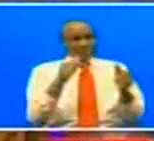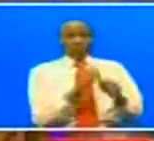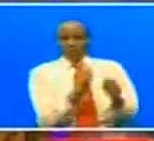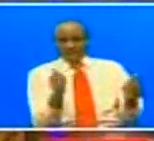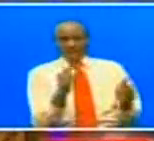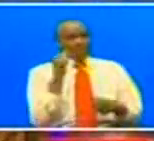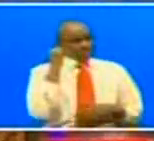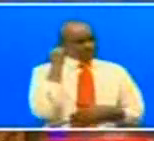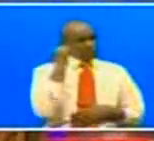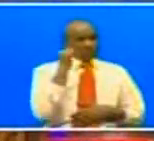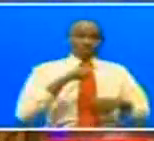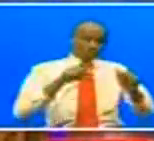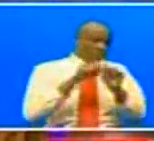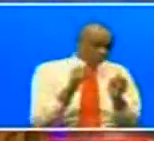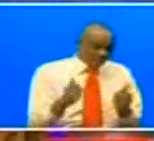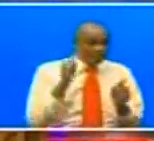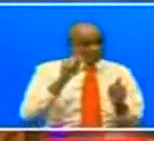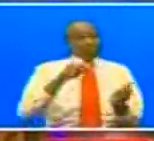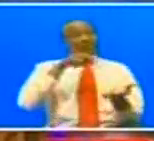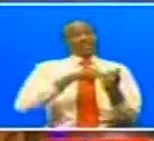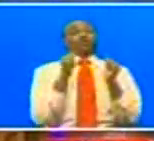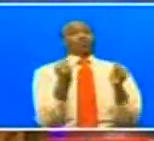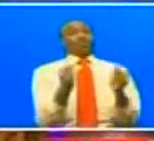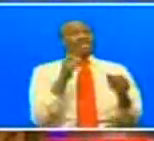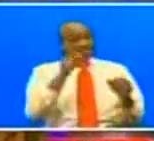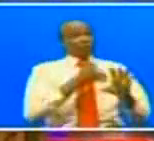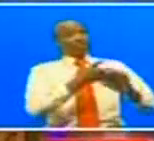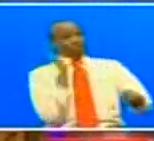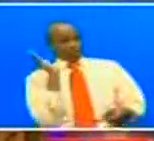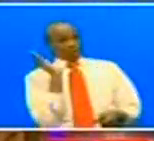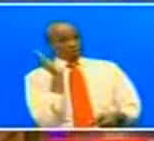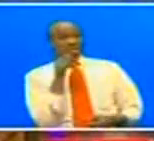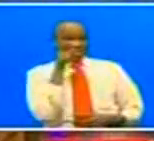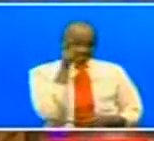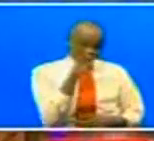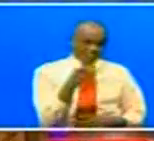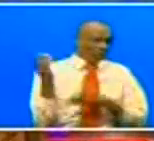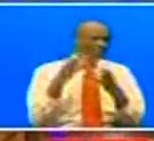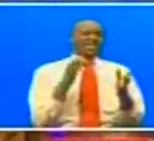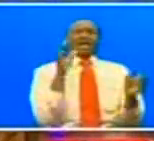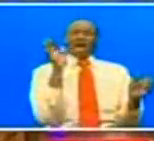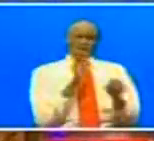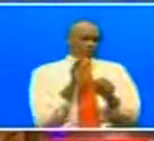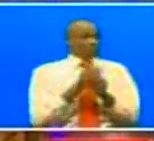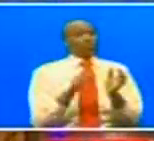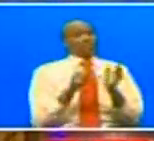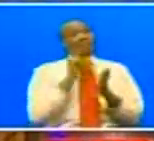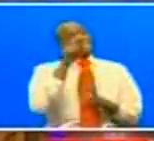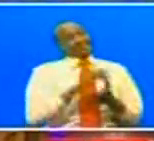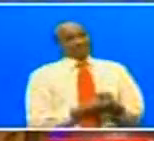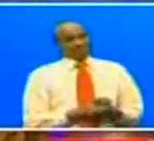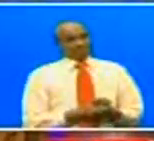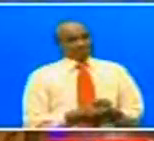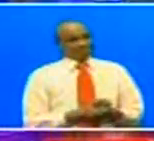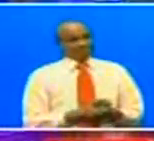politics can grow and it can get back on its feet again. To withdraw would create all sorts of problems, so I don't think that is the answer.